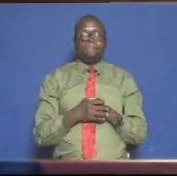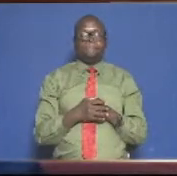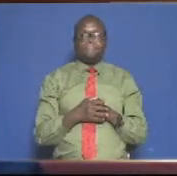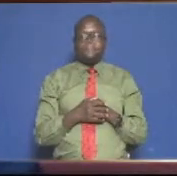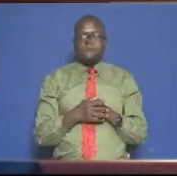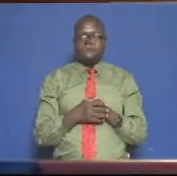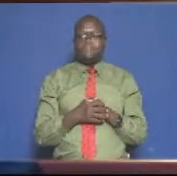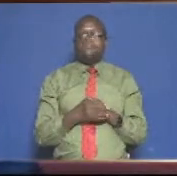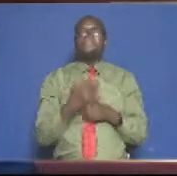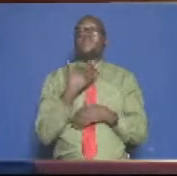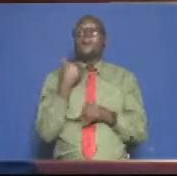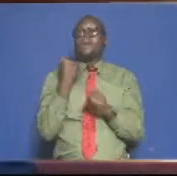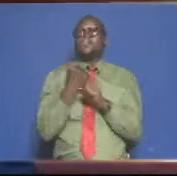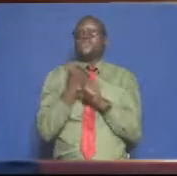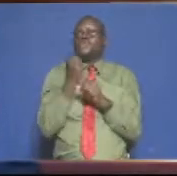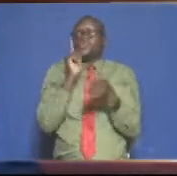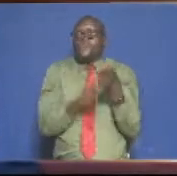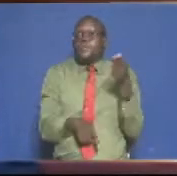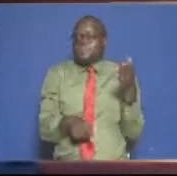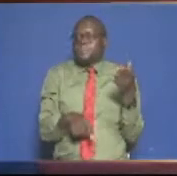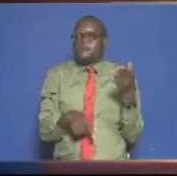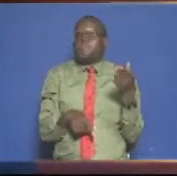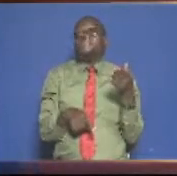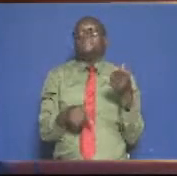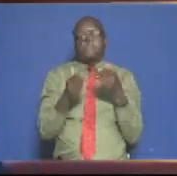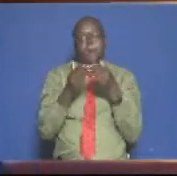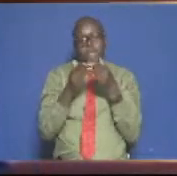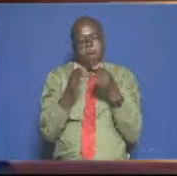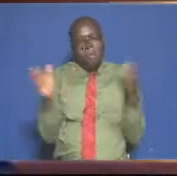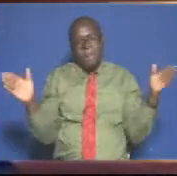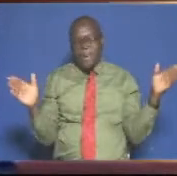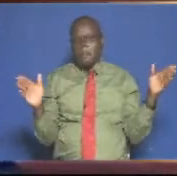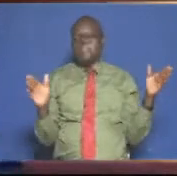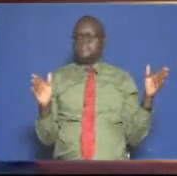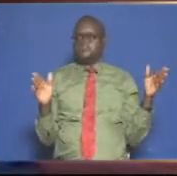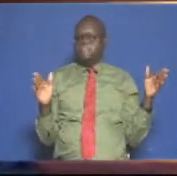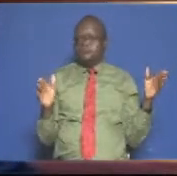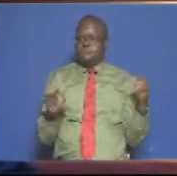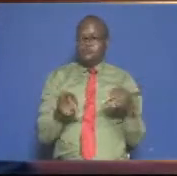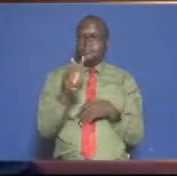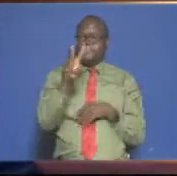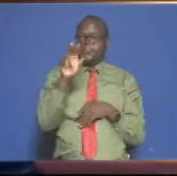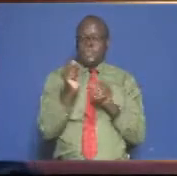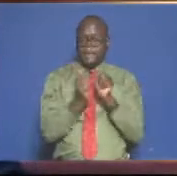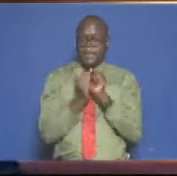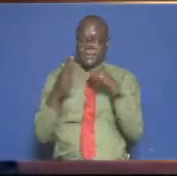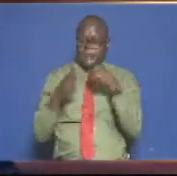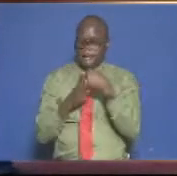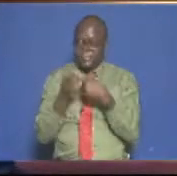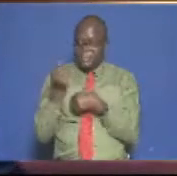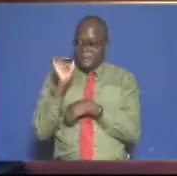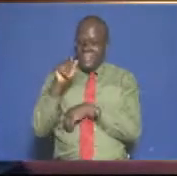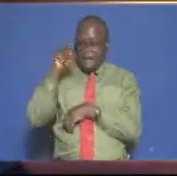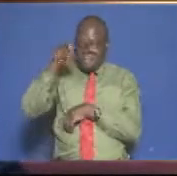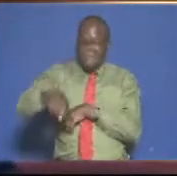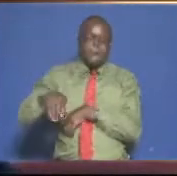I want to say it without fear of contradiction that in 2019, so that they can hear